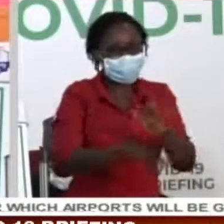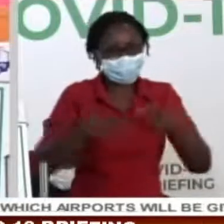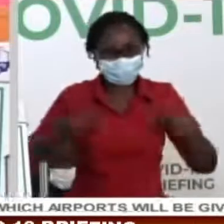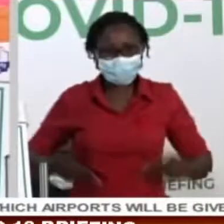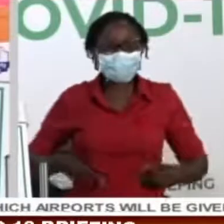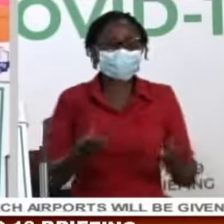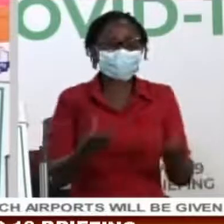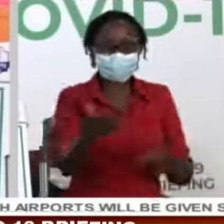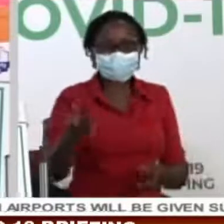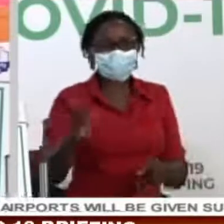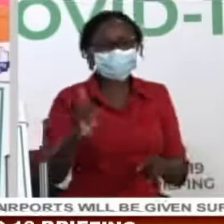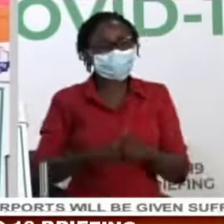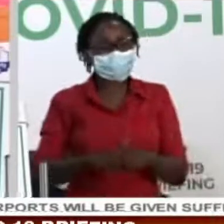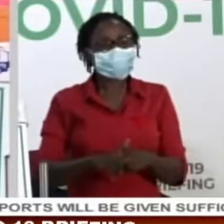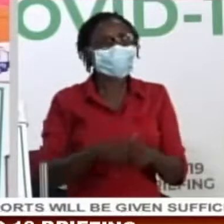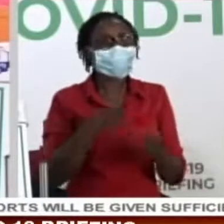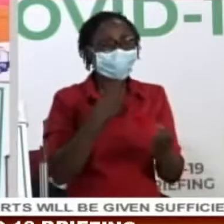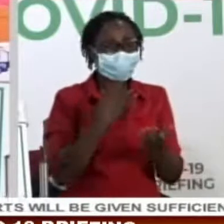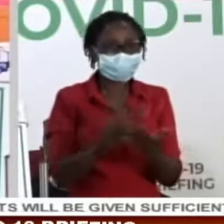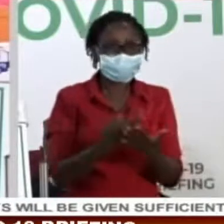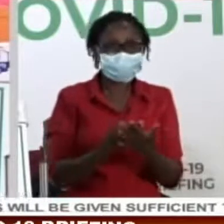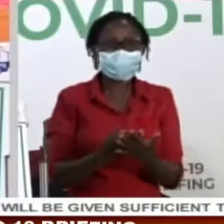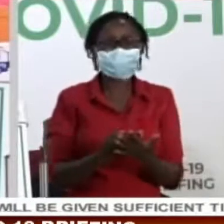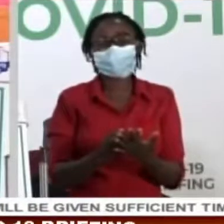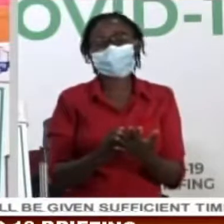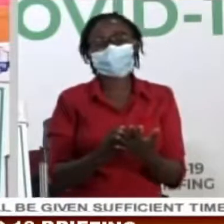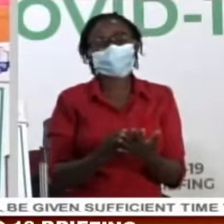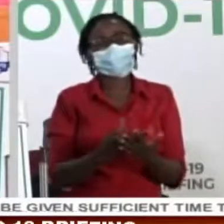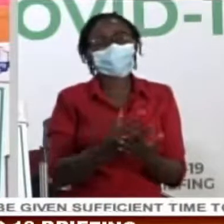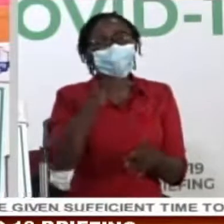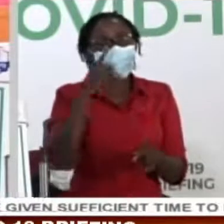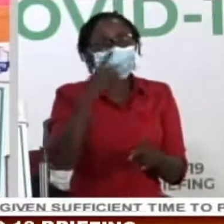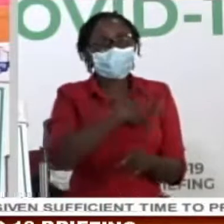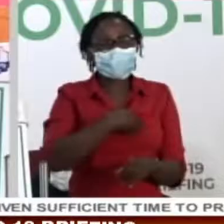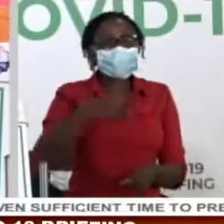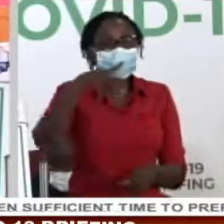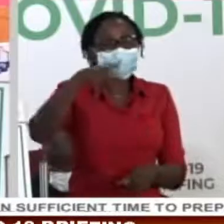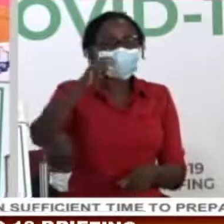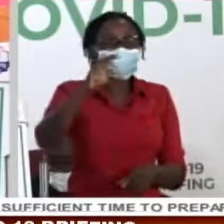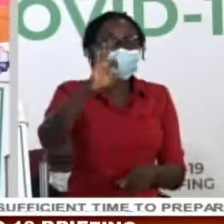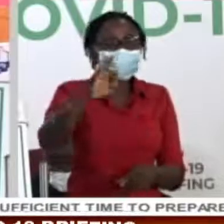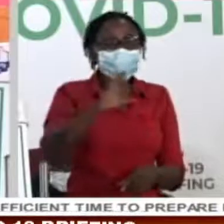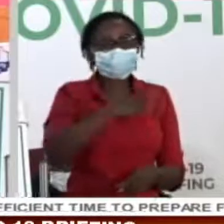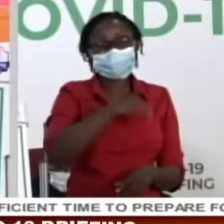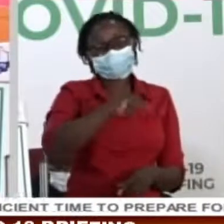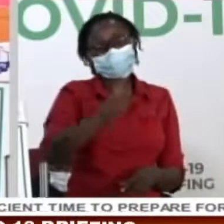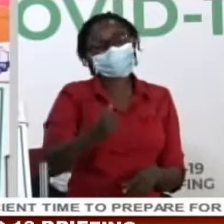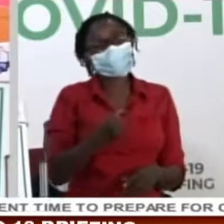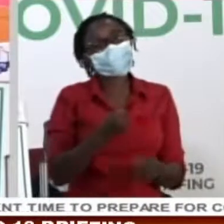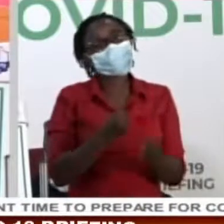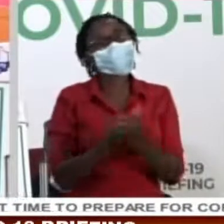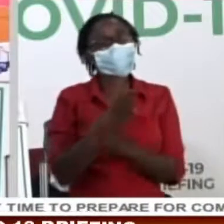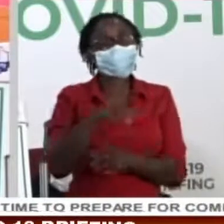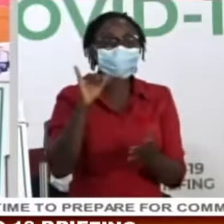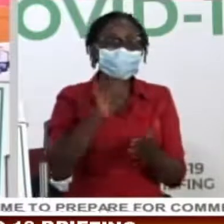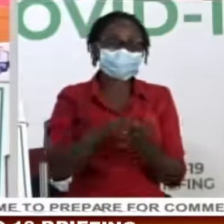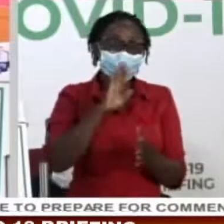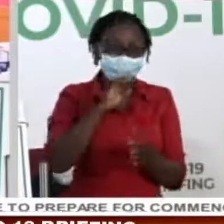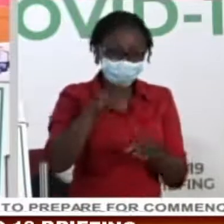from REDISE program and PTF and other sources which are under preparation.